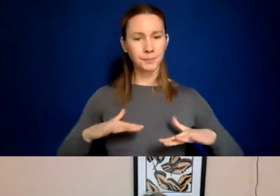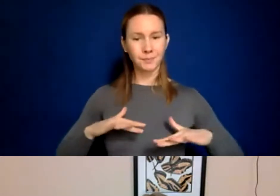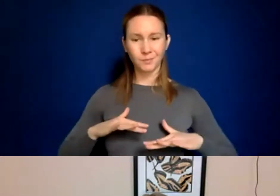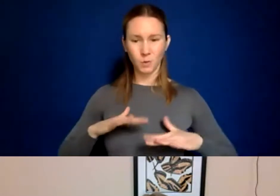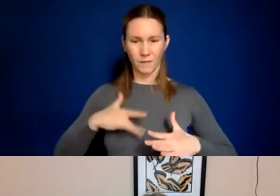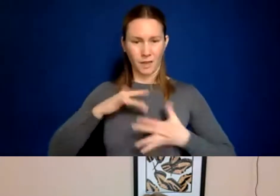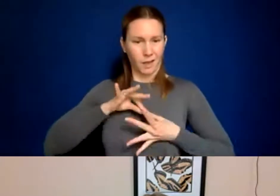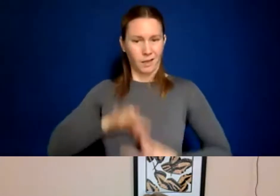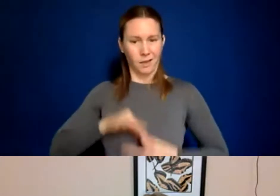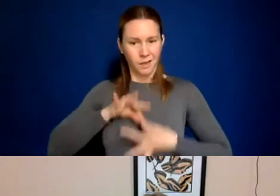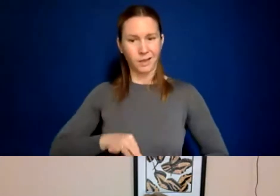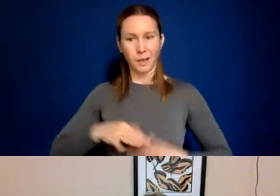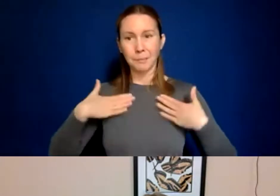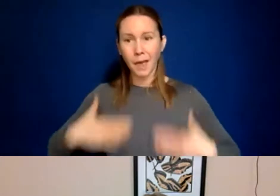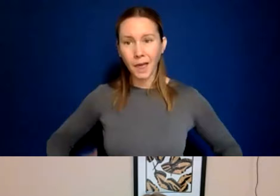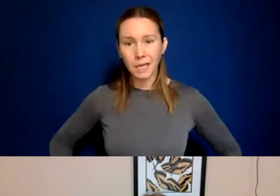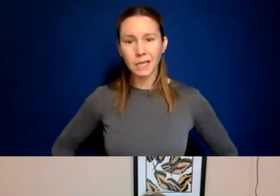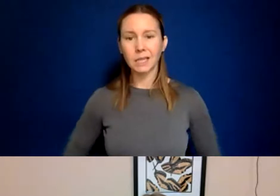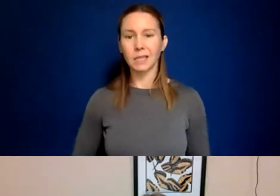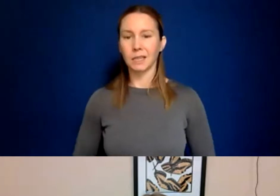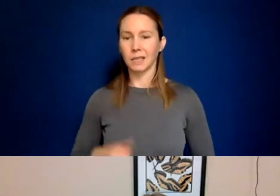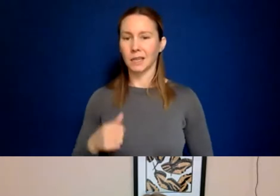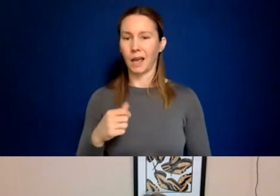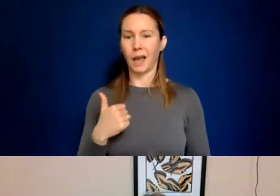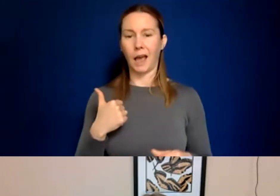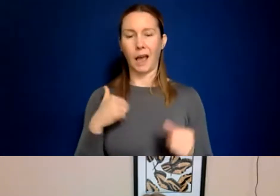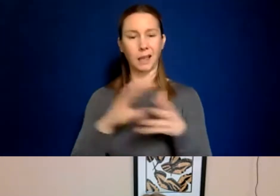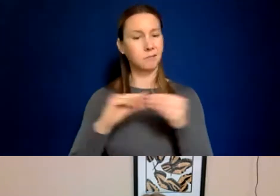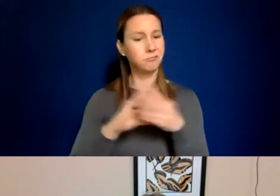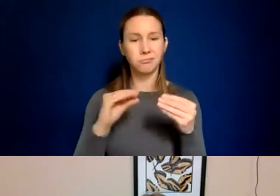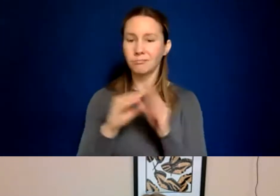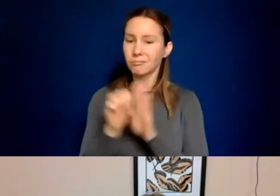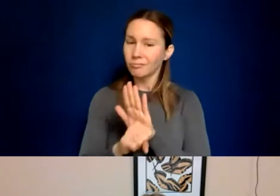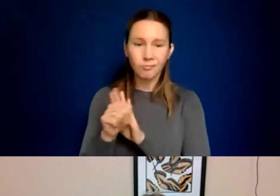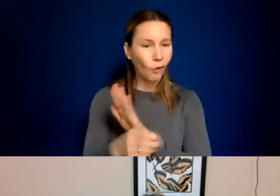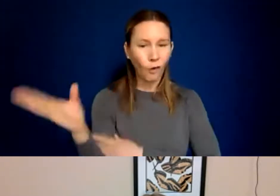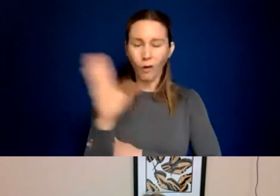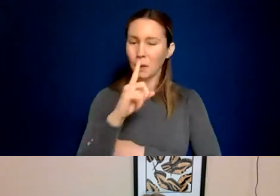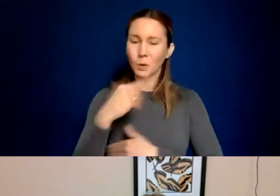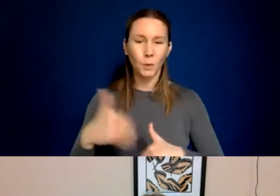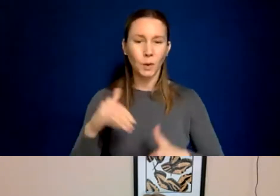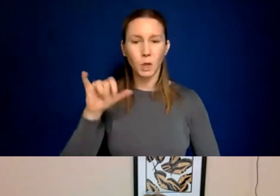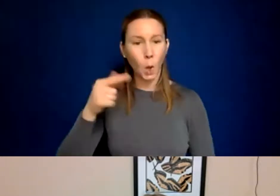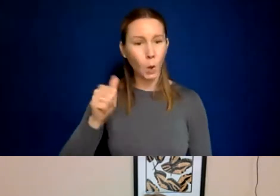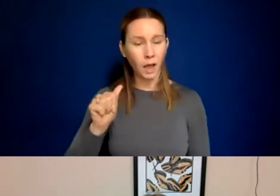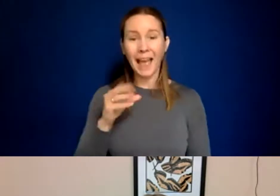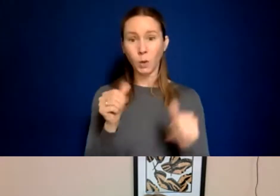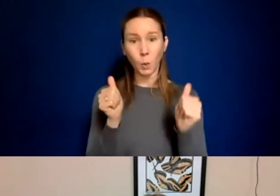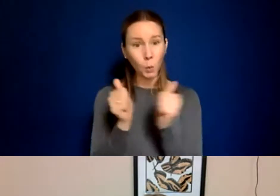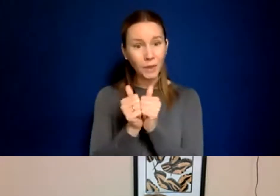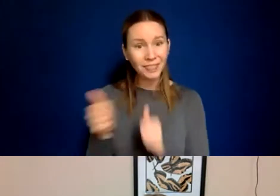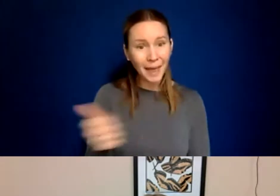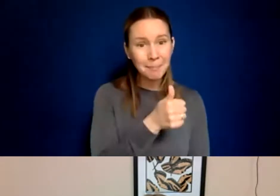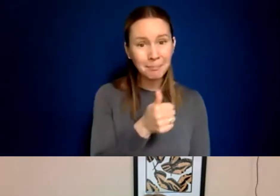body. I can't say enough about how great I think it is, especially since you're doing it with them and it's not sort